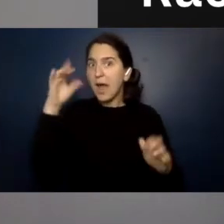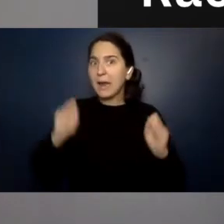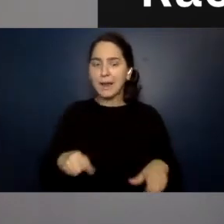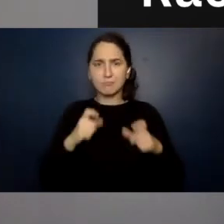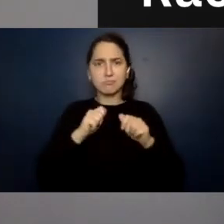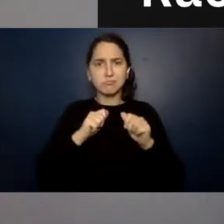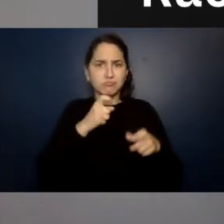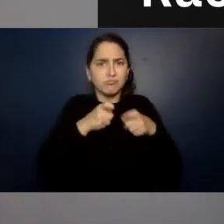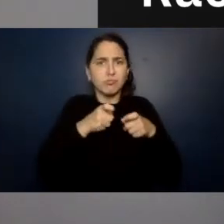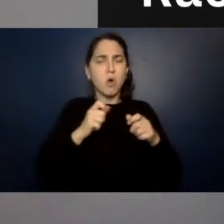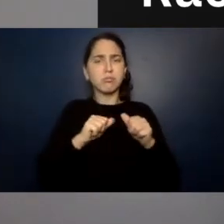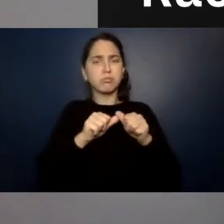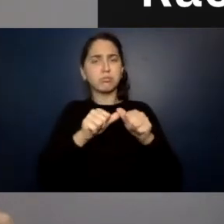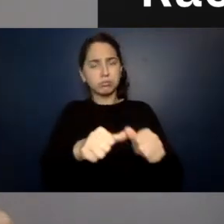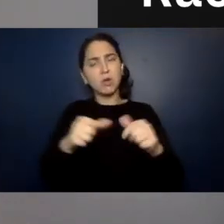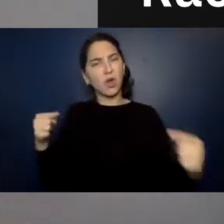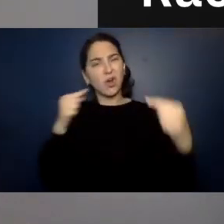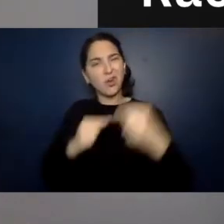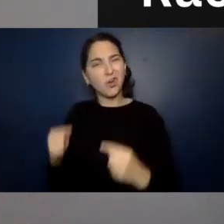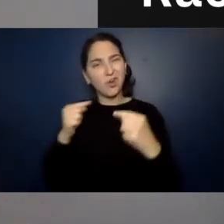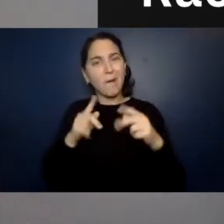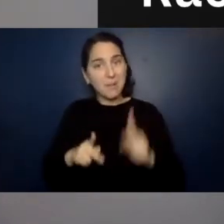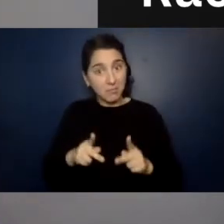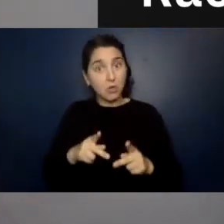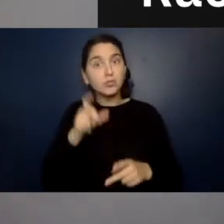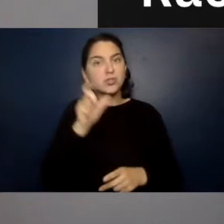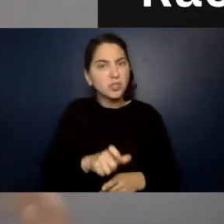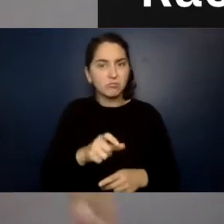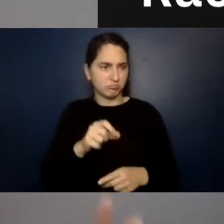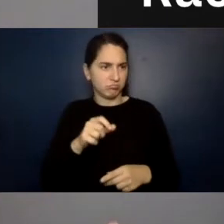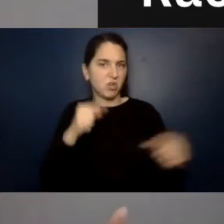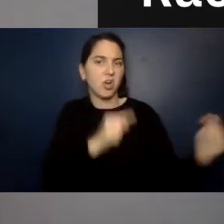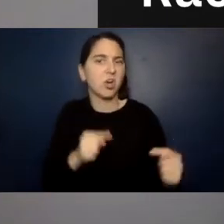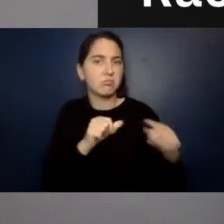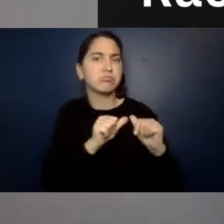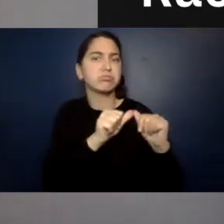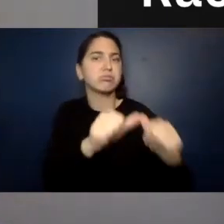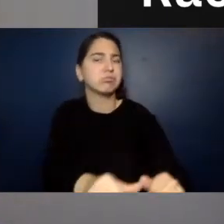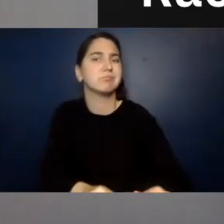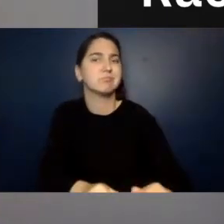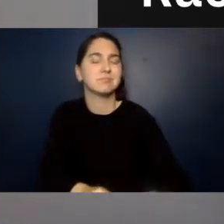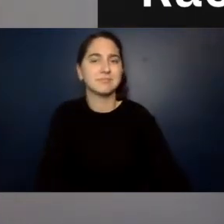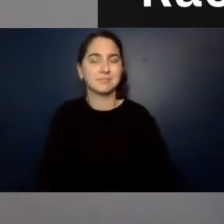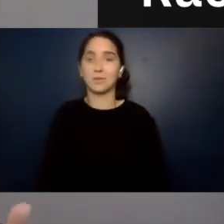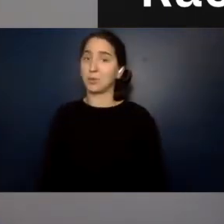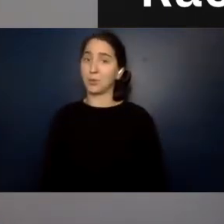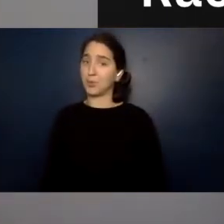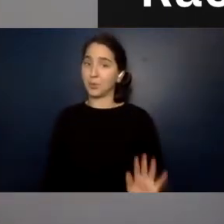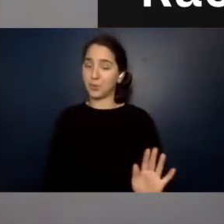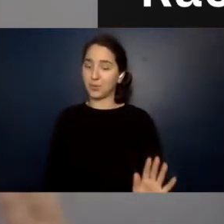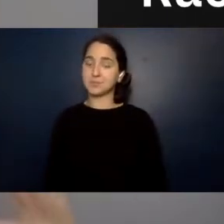each remaining different from each other because those differences are what help the body function as it should.